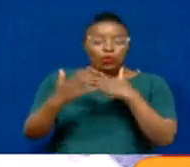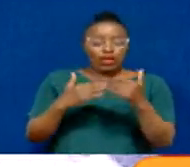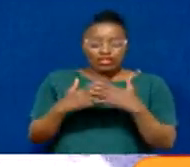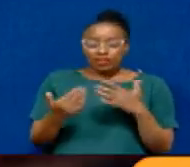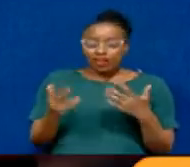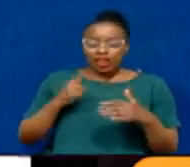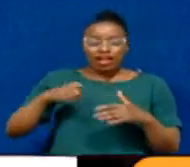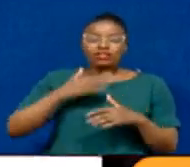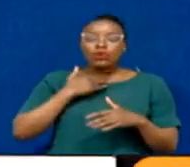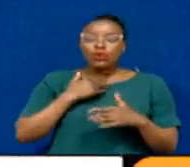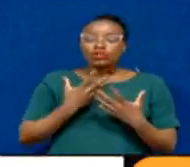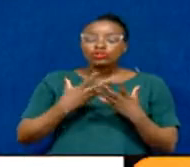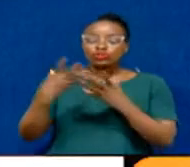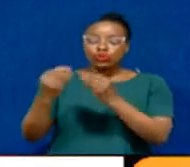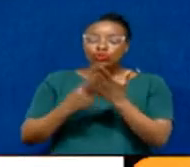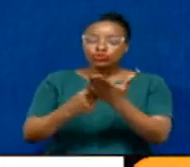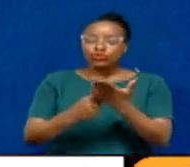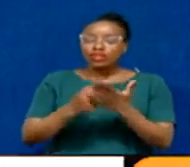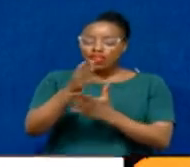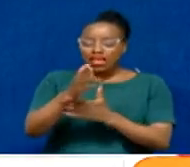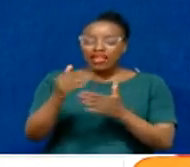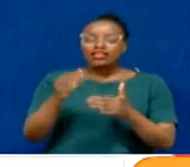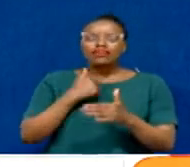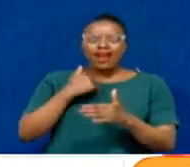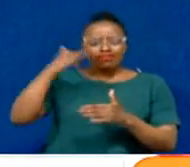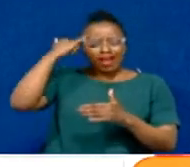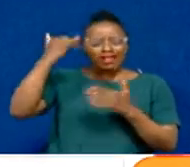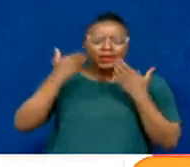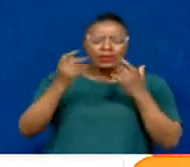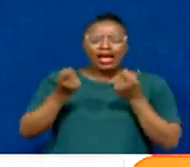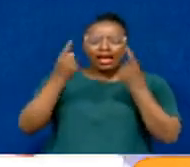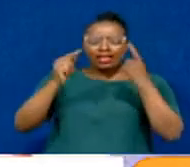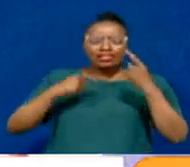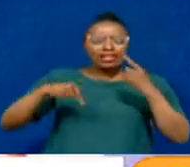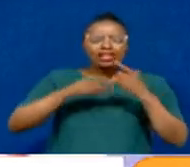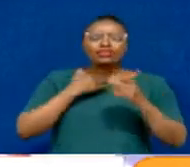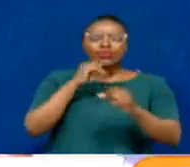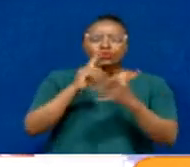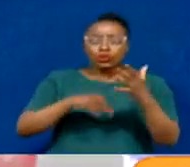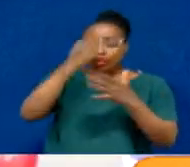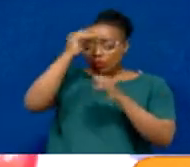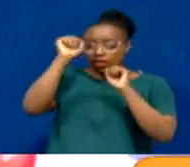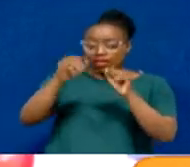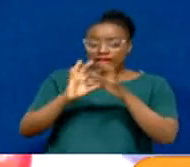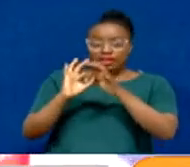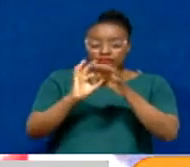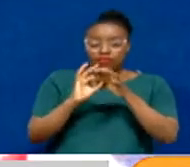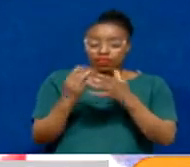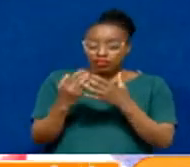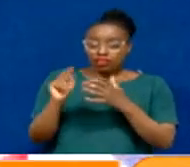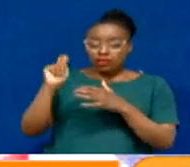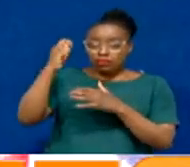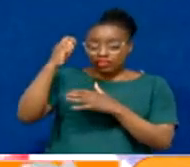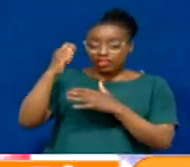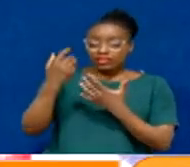maneno ambayo tungetaka kwenda kujadiliana kule, already watakuwa wameelewa tunataka vipi. Ili waunge rais wa